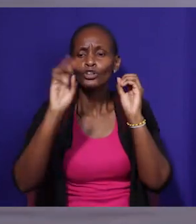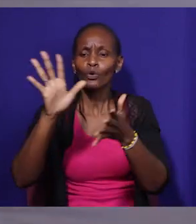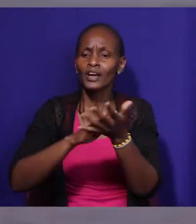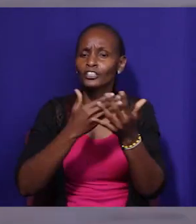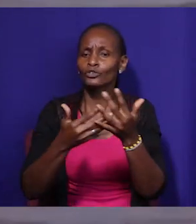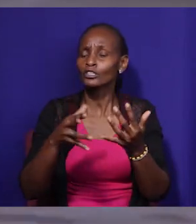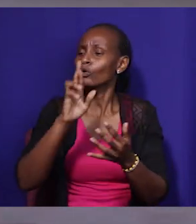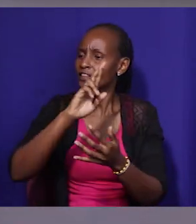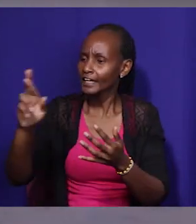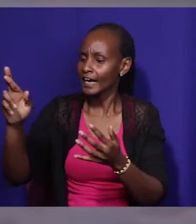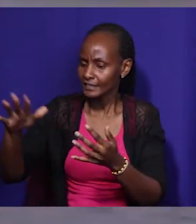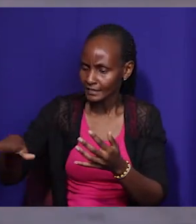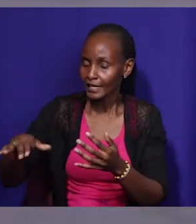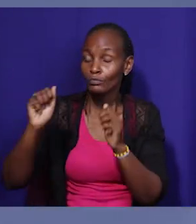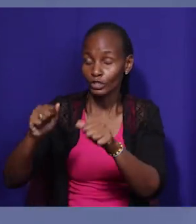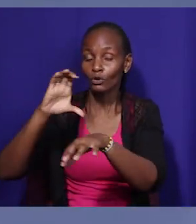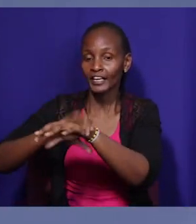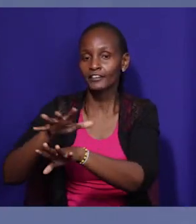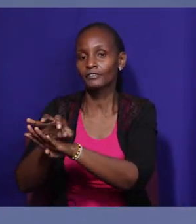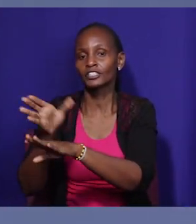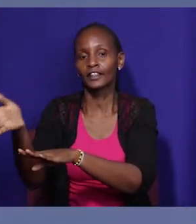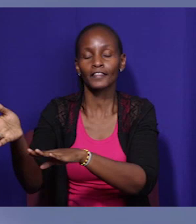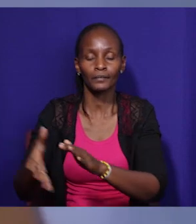boat, and you will catch some.